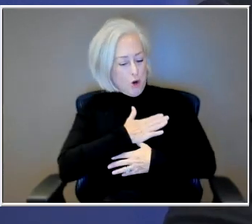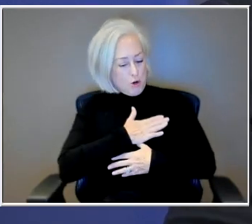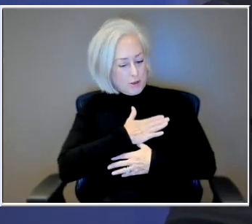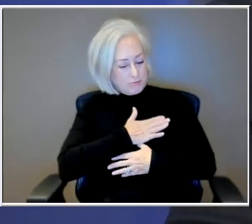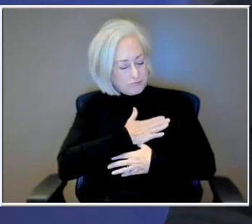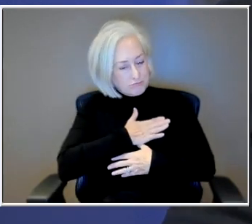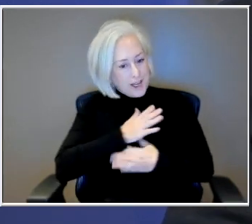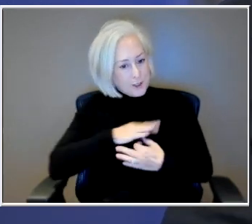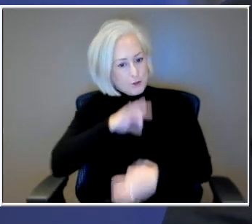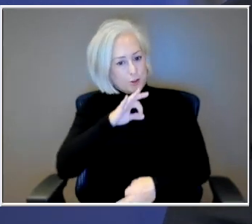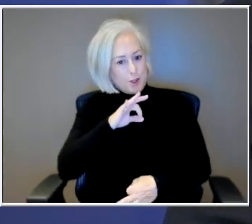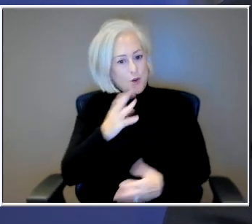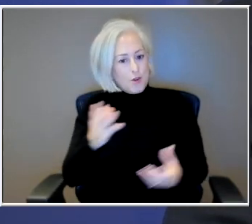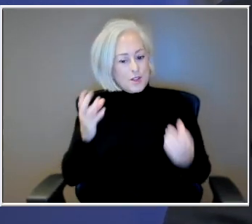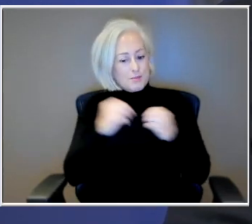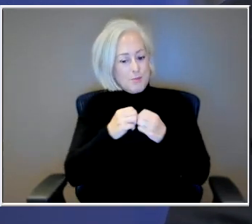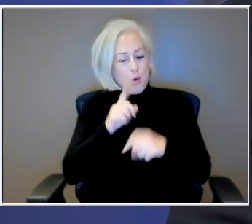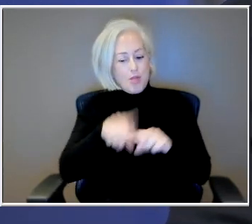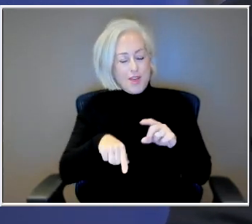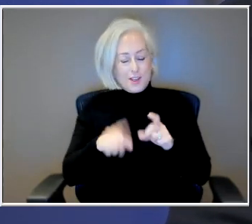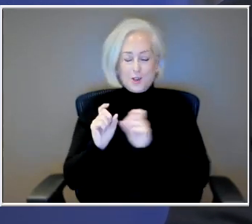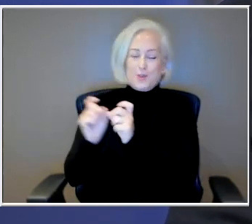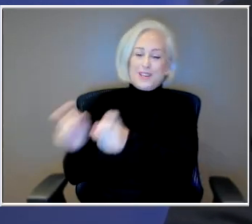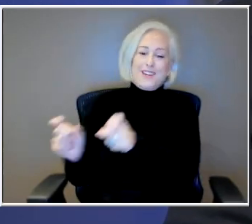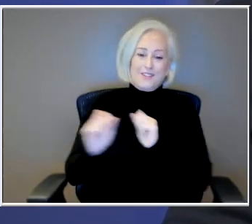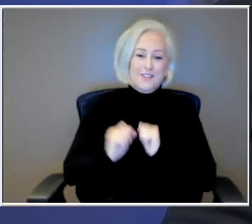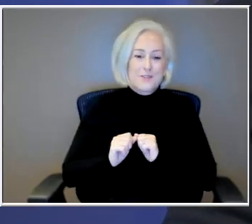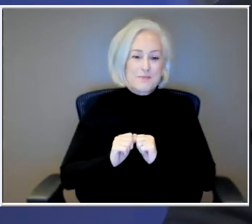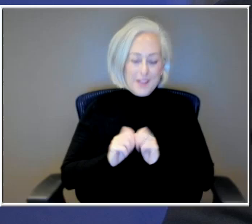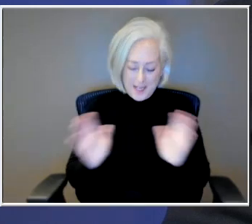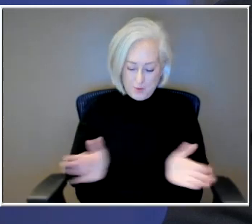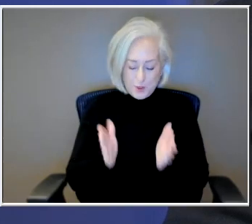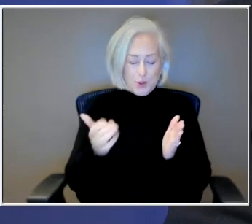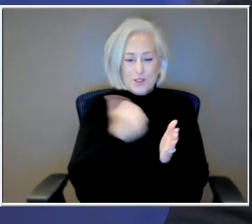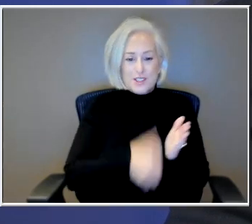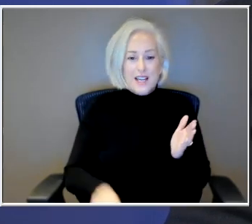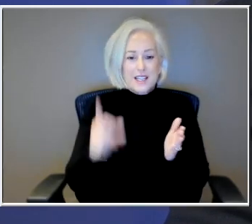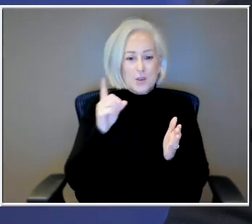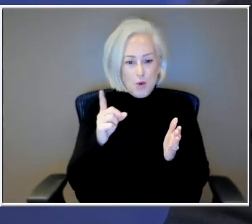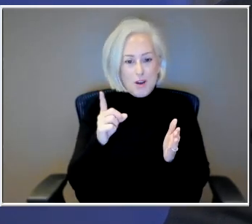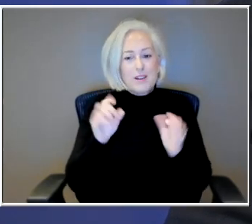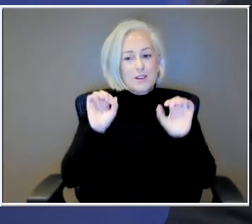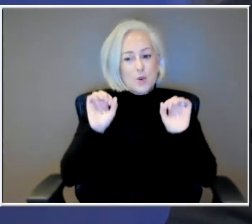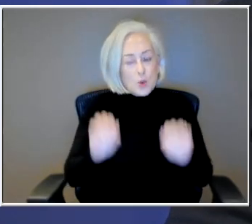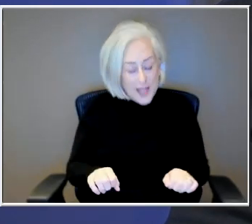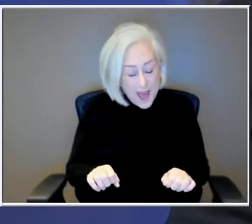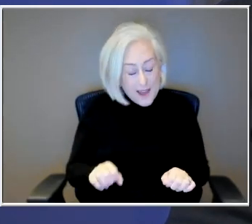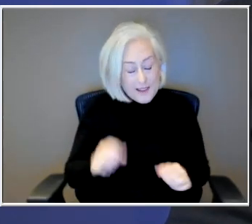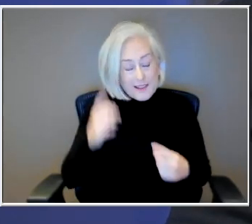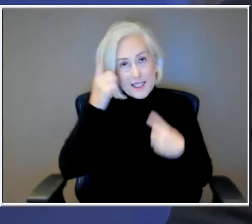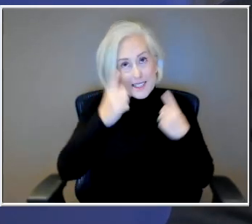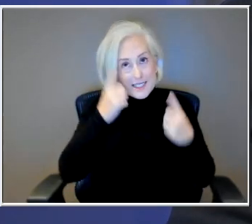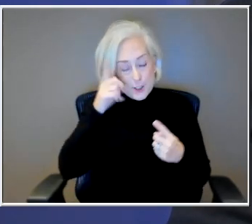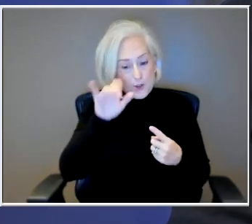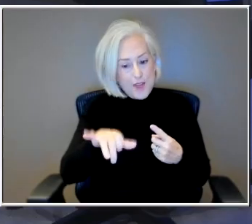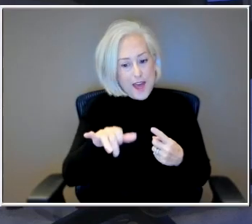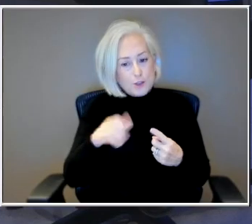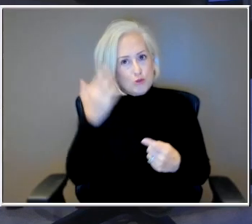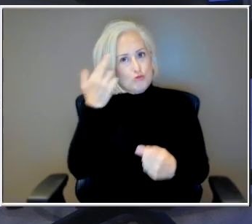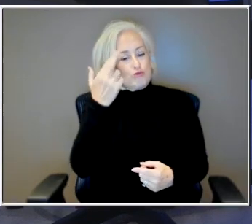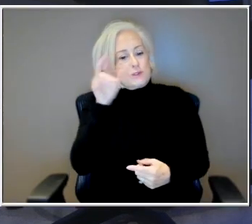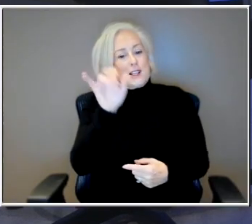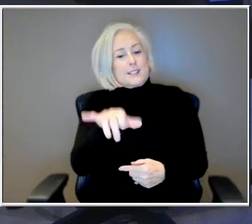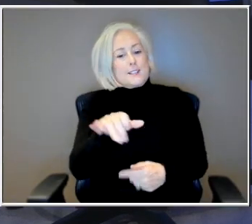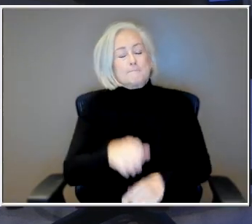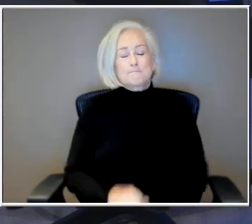more than you give. And I would just encourage anybody that's in a position to think about this to realize that. Thank you for sharing your